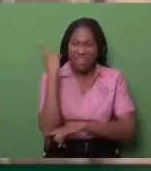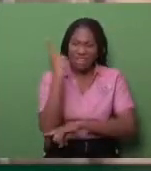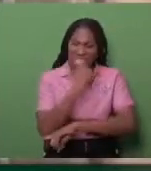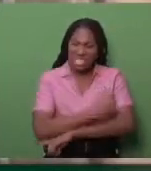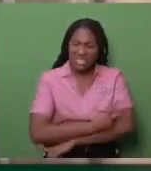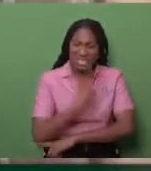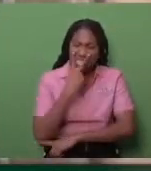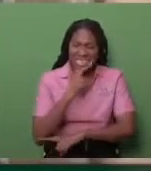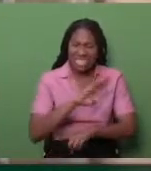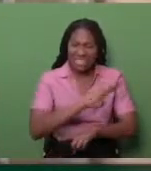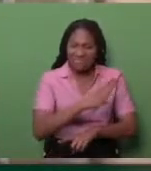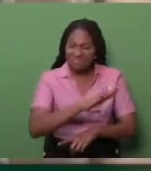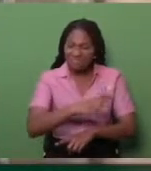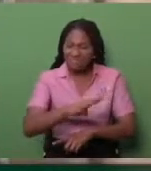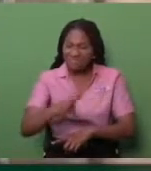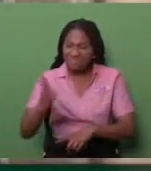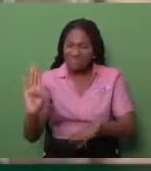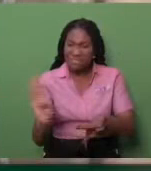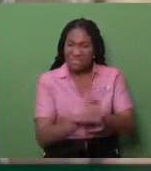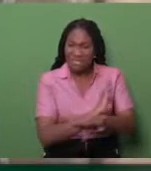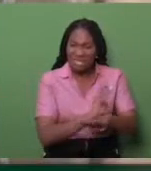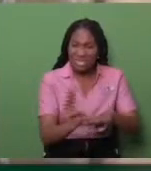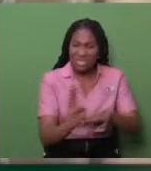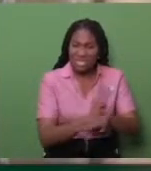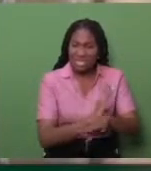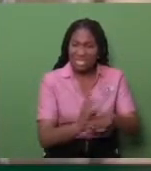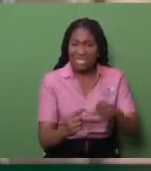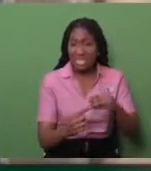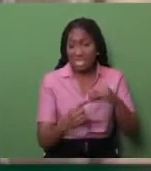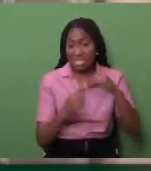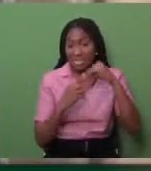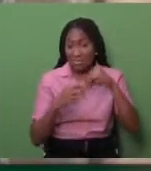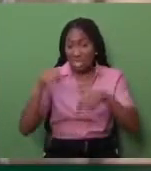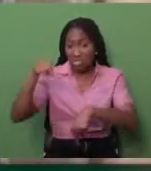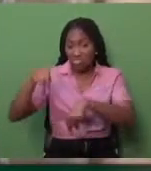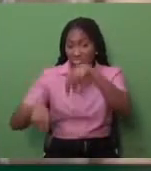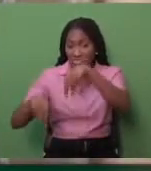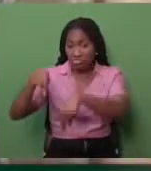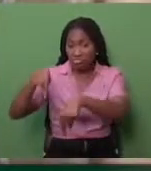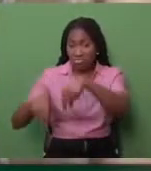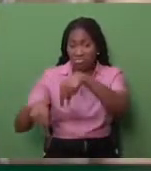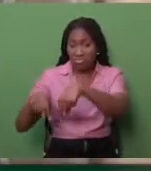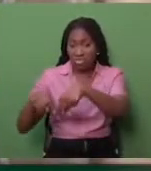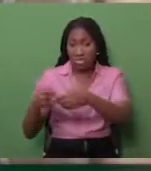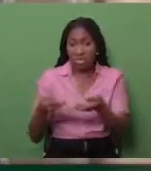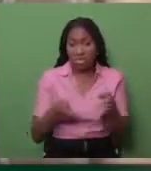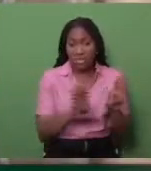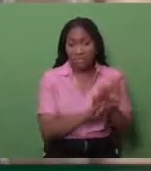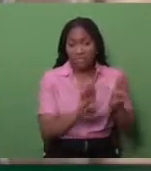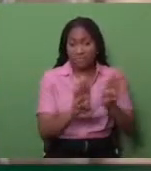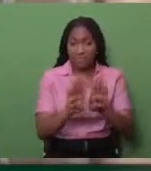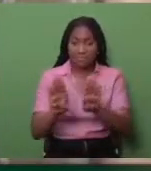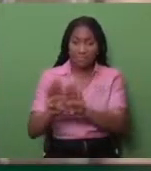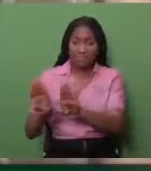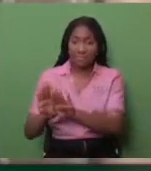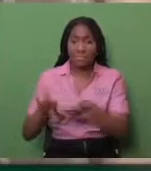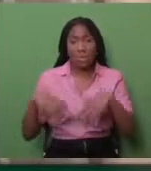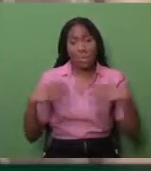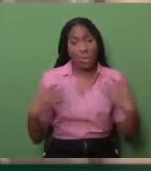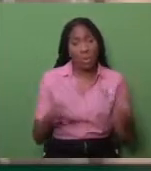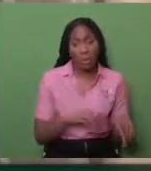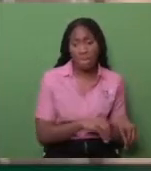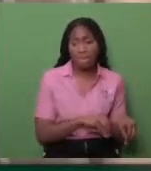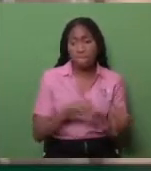IT companies, and especially those in the energy sector, shutting up shop or shipping out elsewhere. Today,